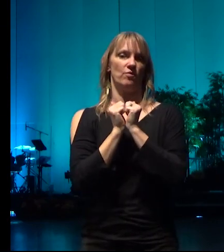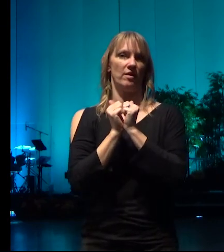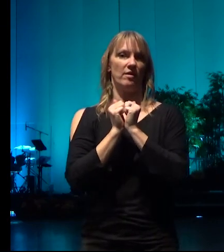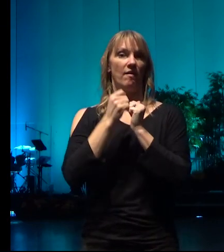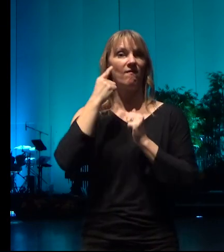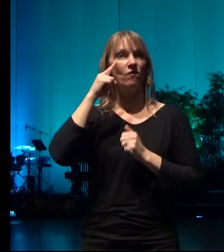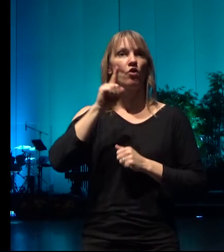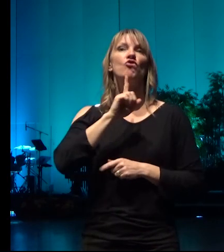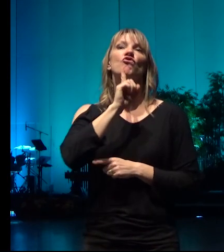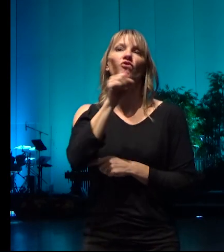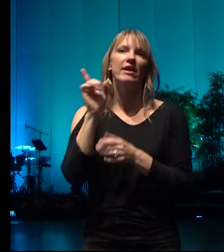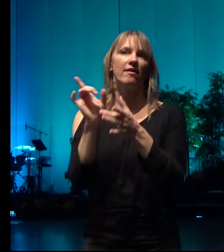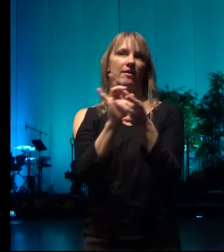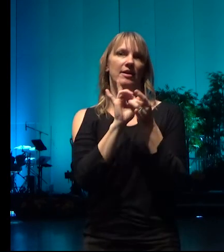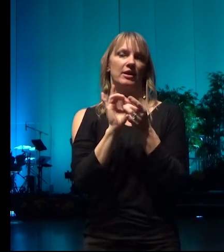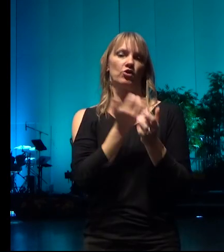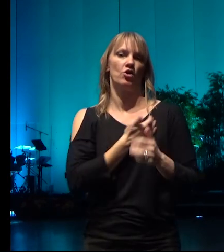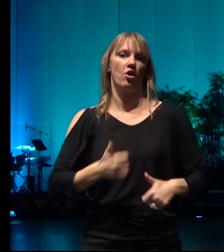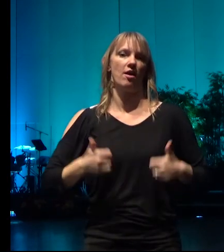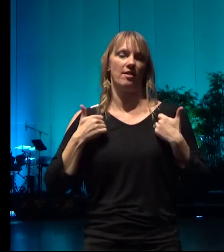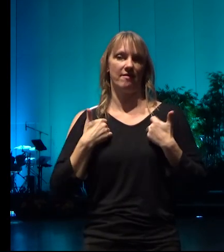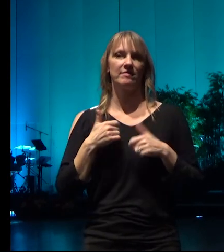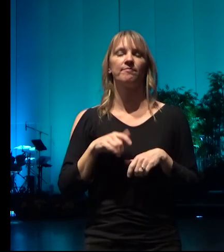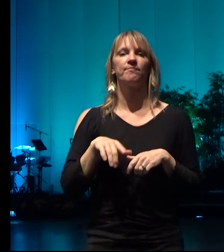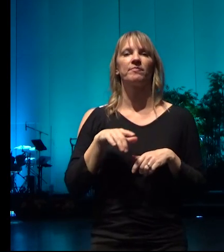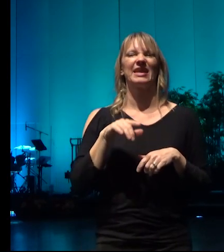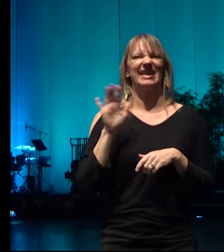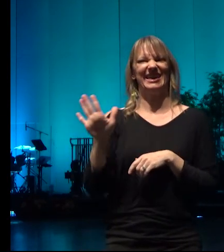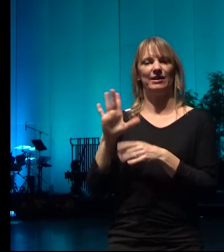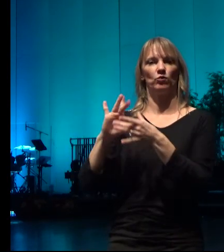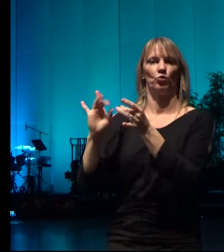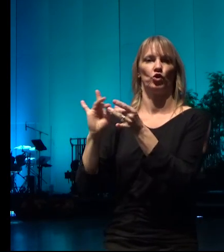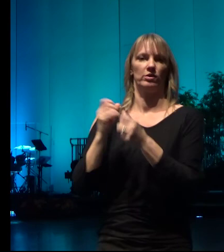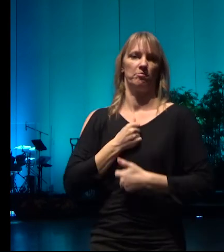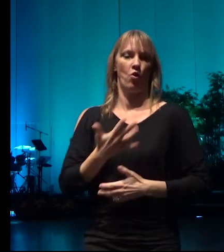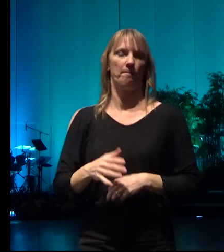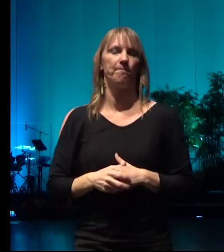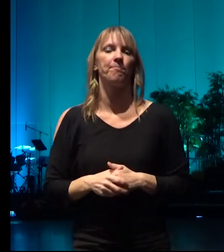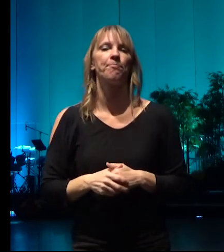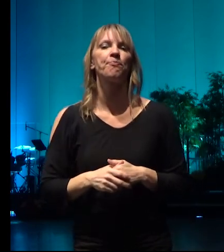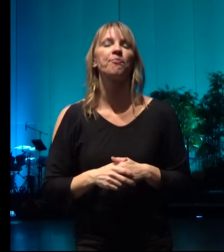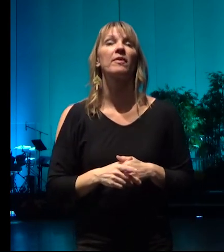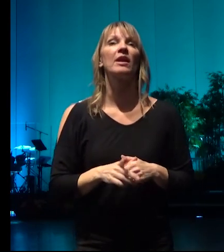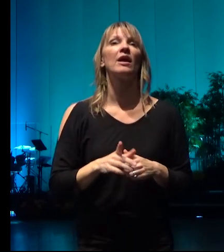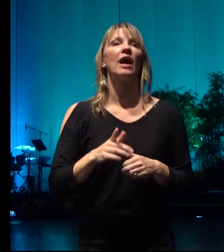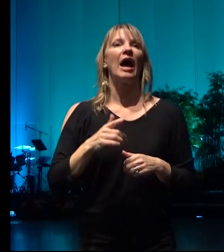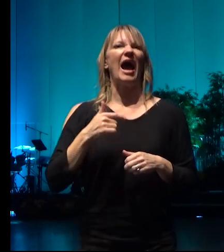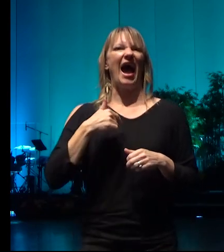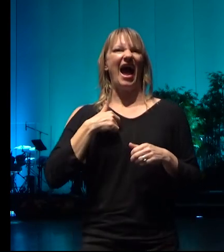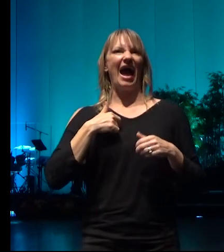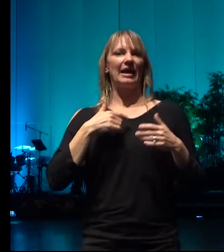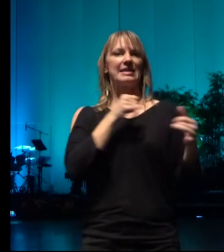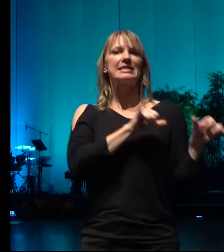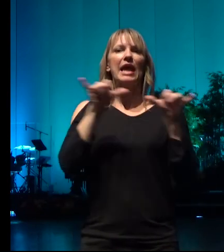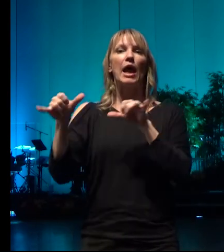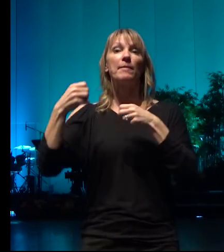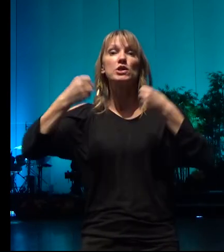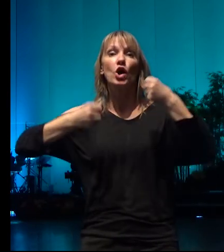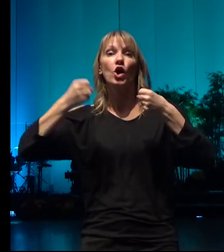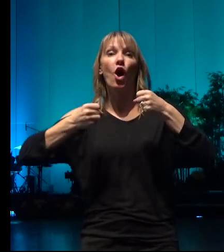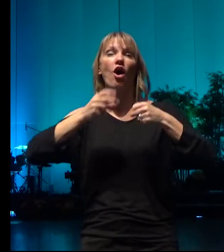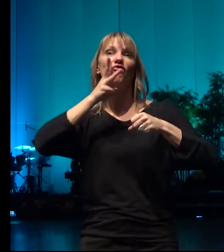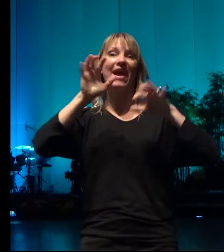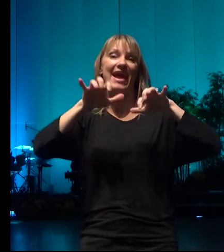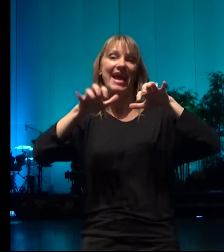ever pressing down hard enough into the present moment to make contact with my truth. Hydroplaning on my doing, moving